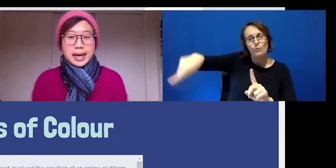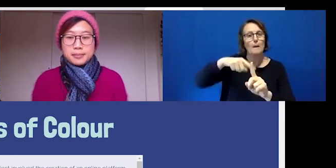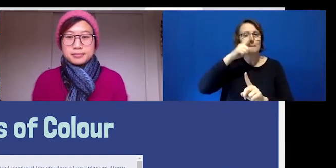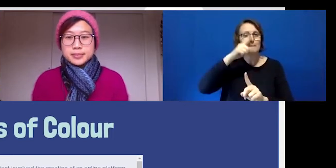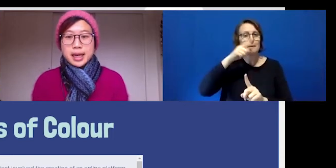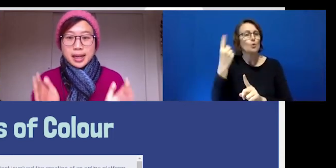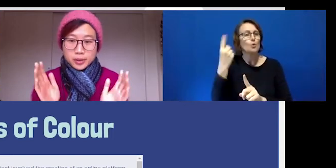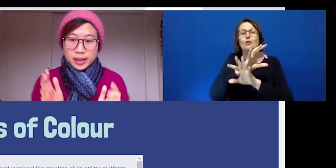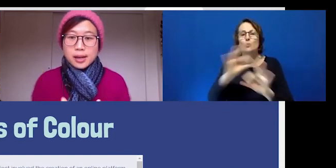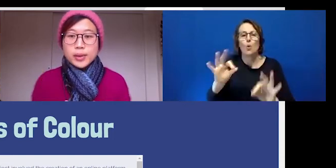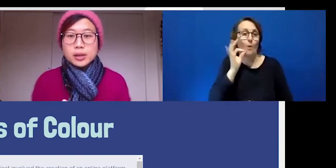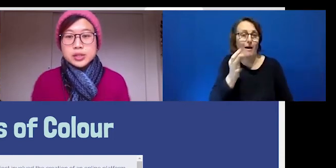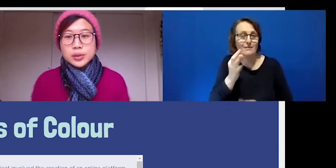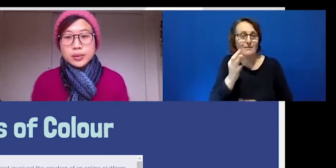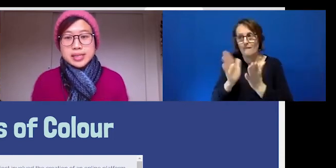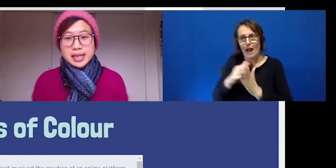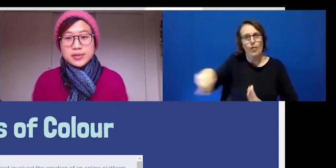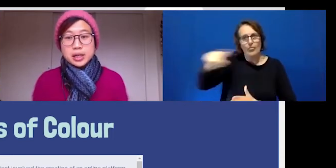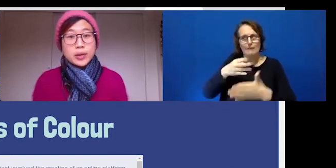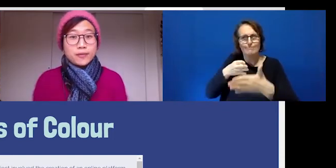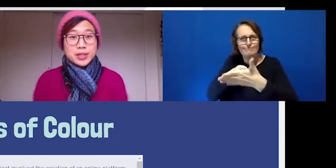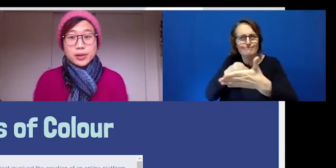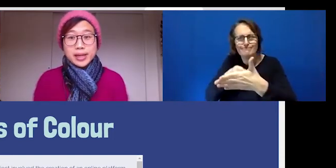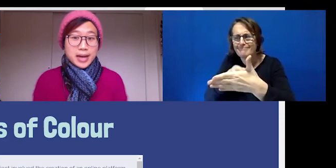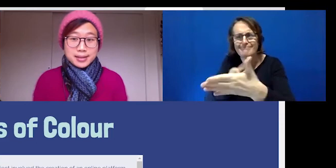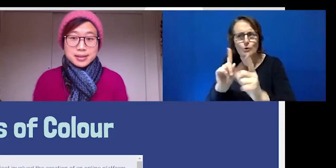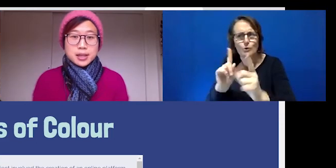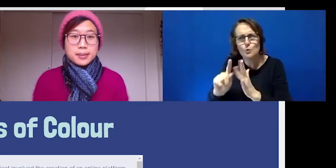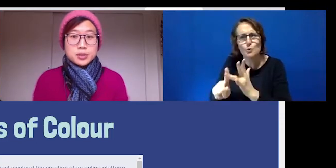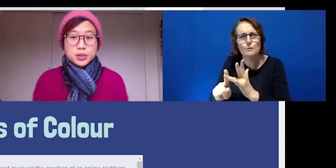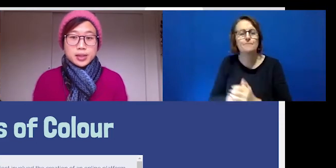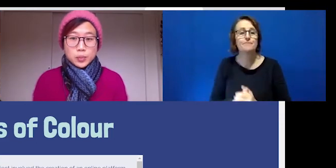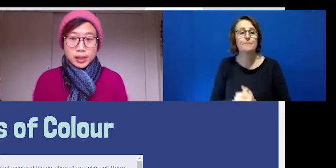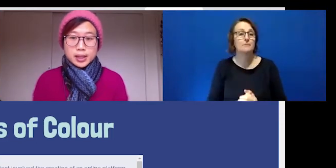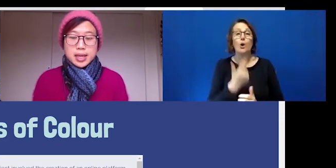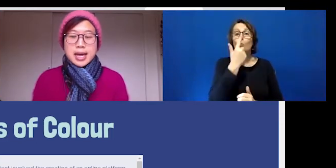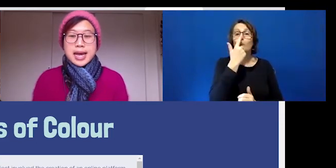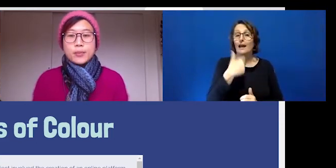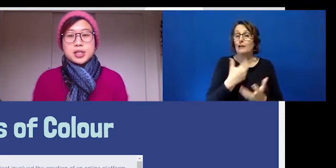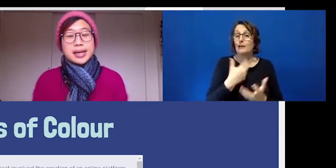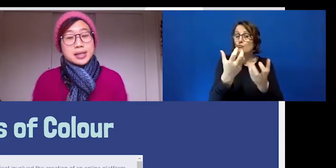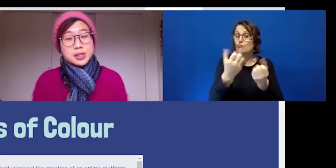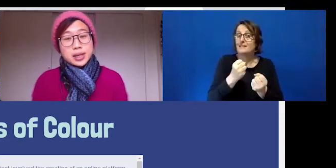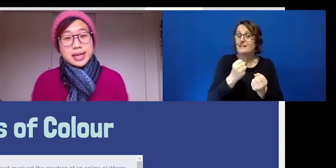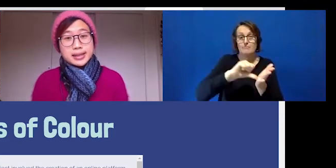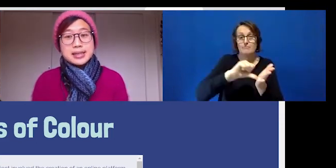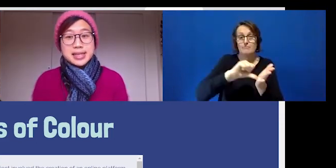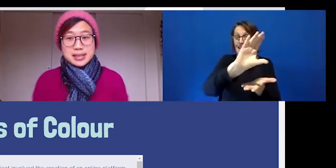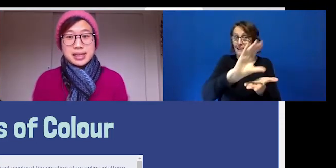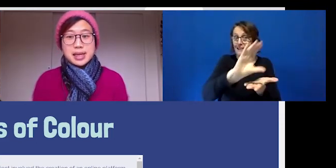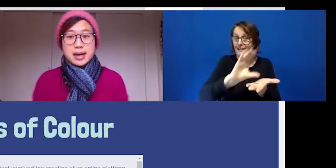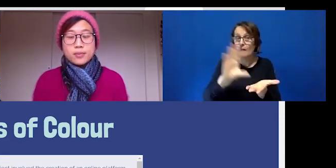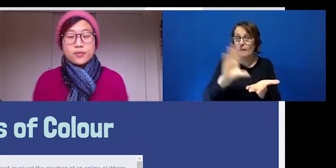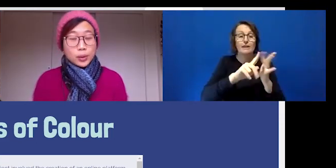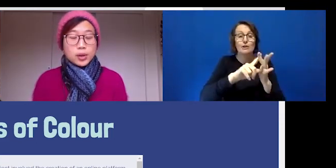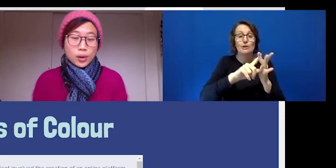And alhamdulillah, we also received a Creative Victoria grant to do this work, which led us to conducting